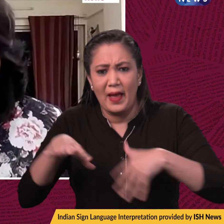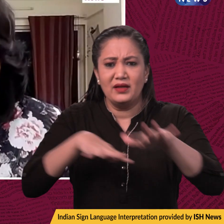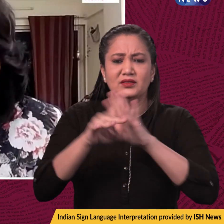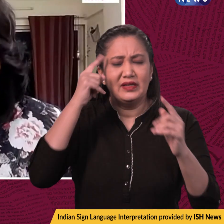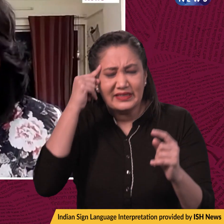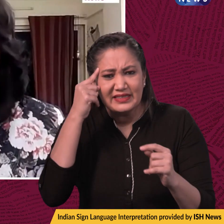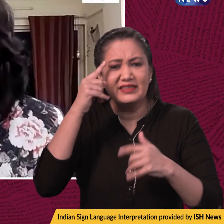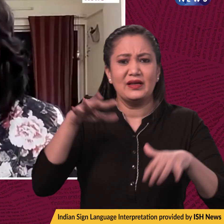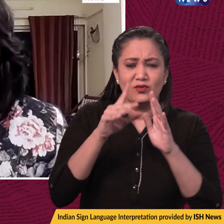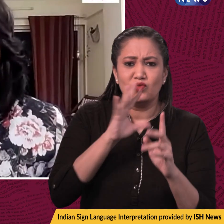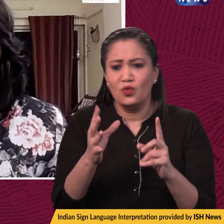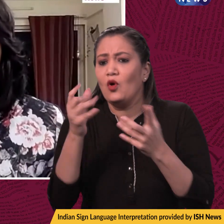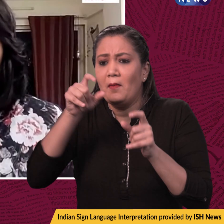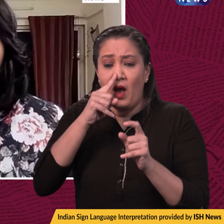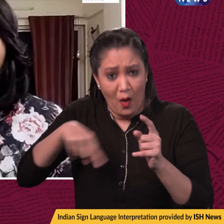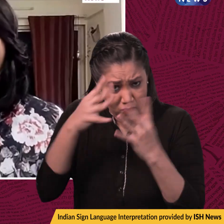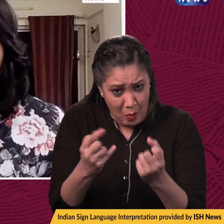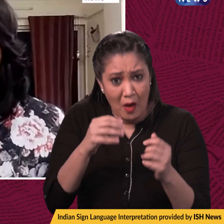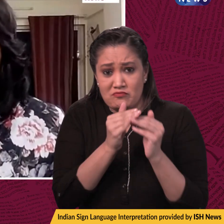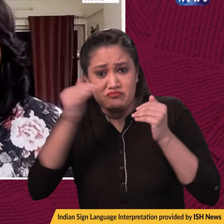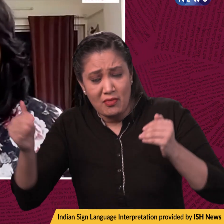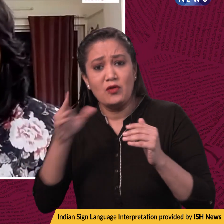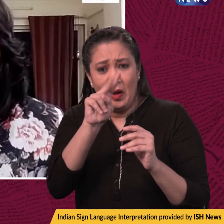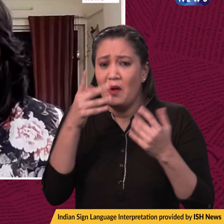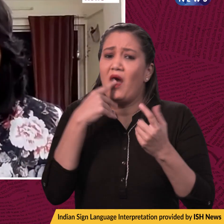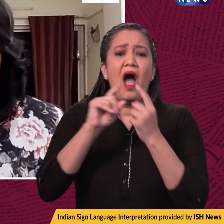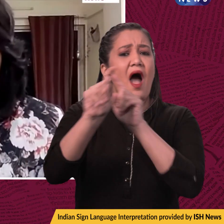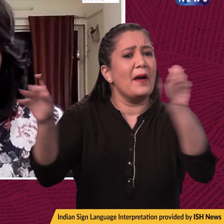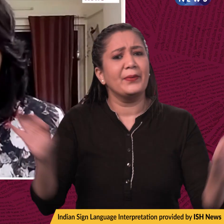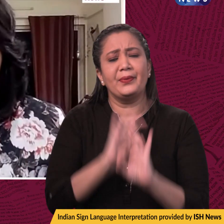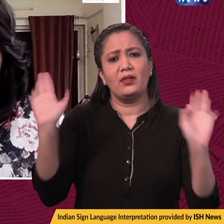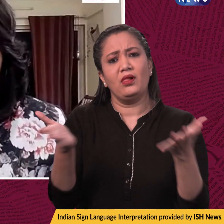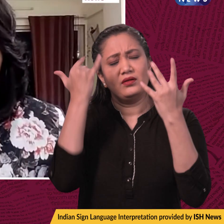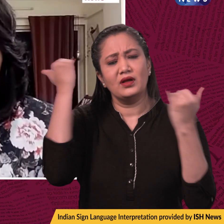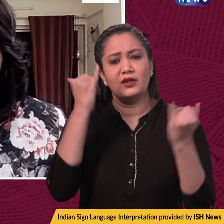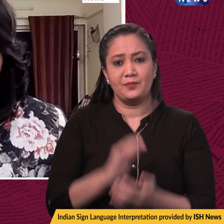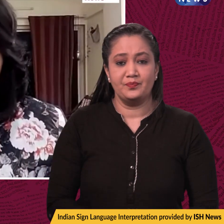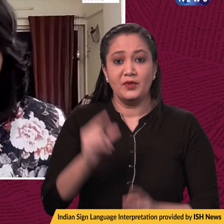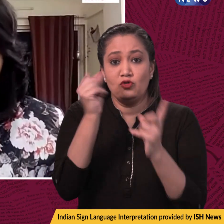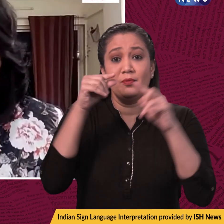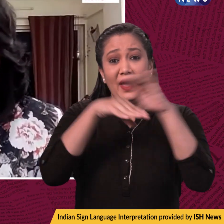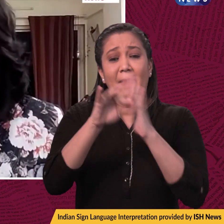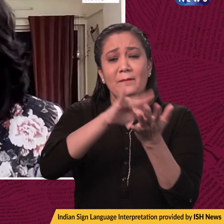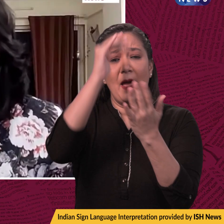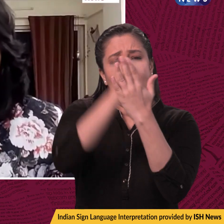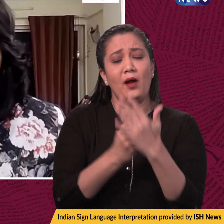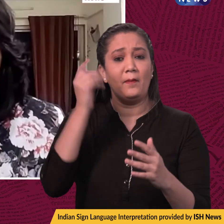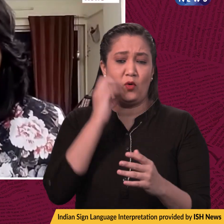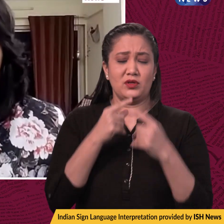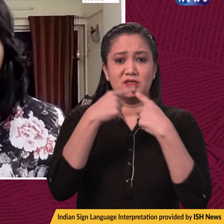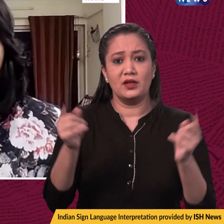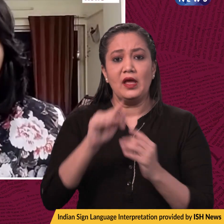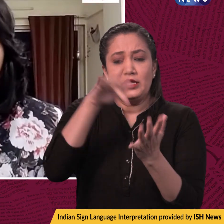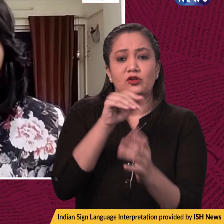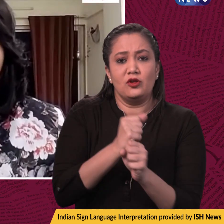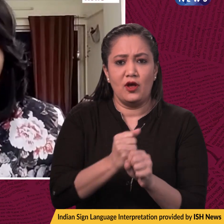any consideration with stakeholders. Meanwhile, while speaking in Uttar Pradesh, Prime Minister Modi said, and I quote, the central